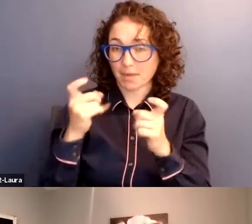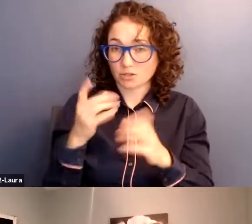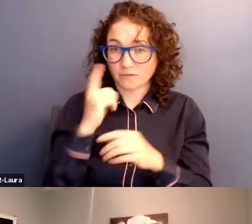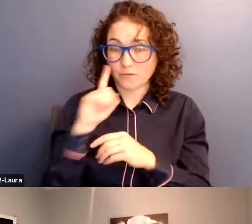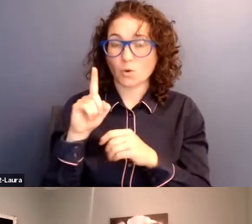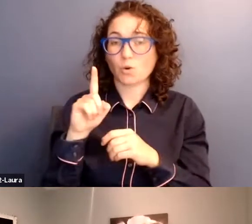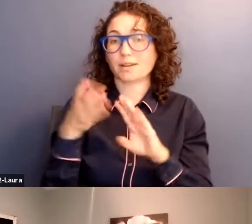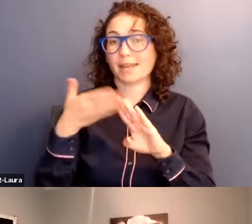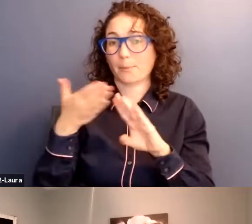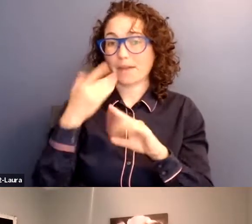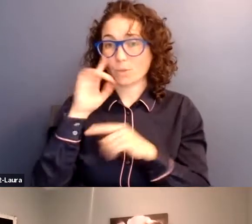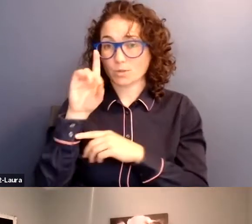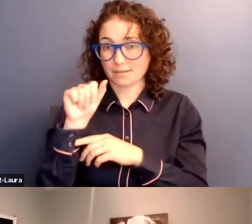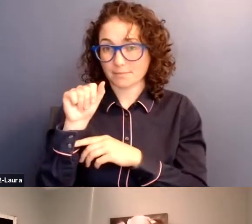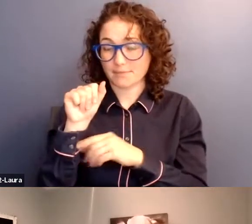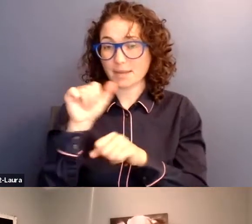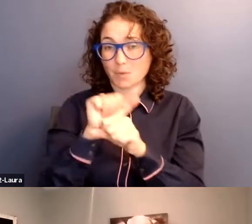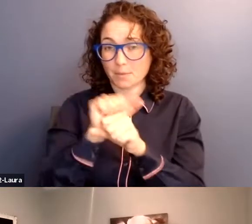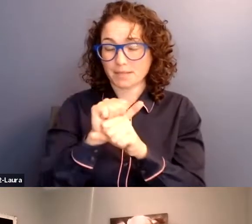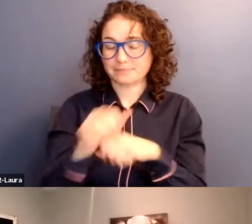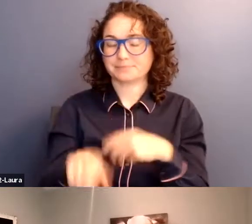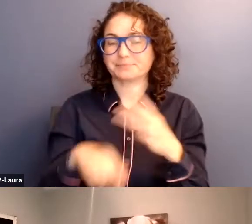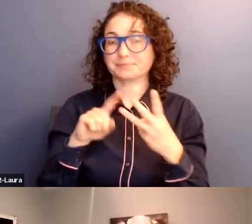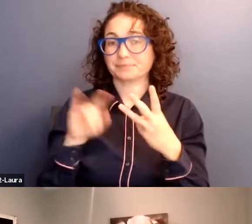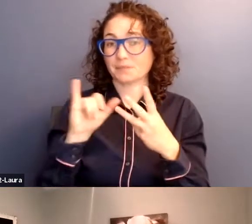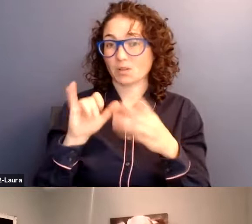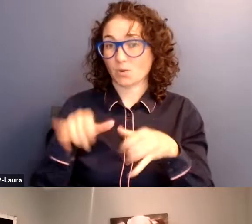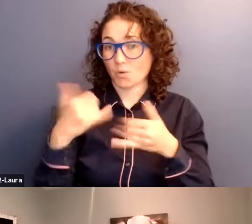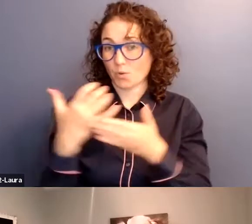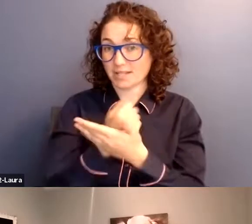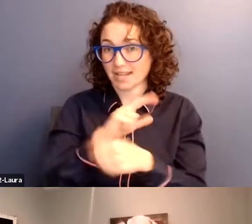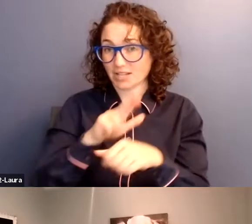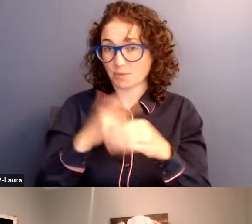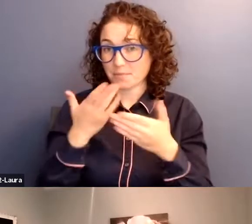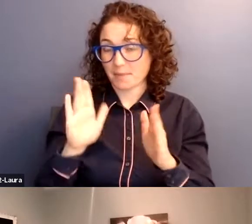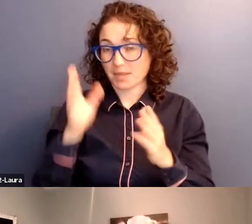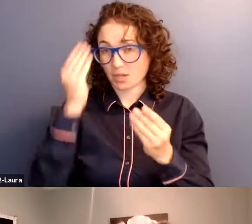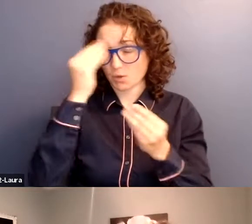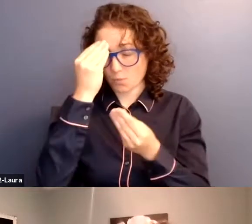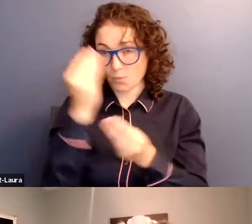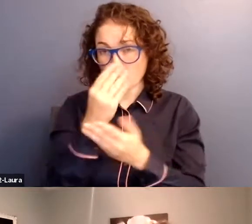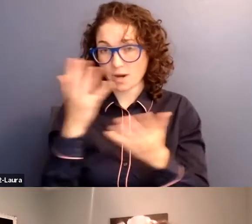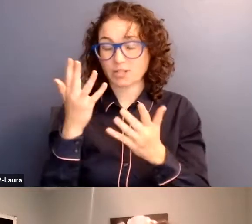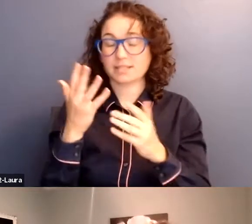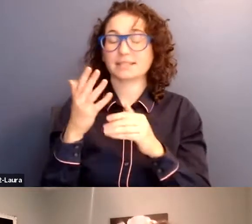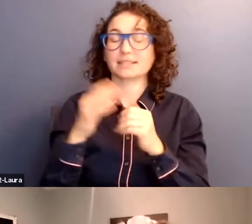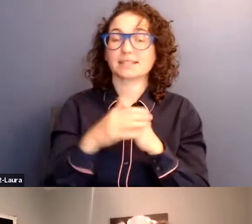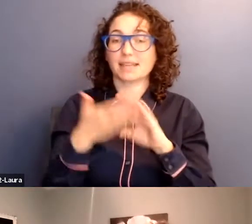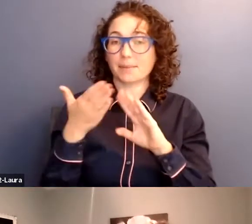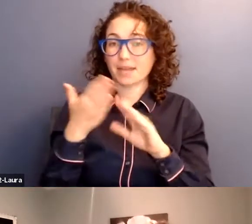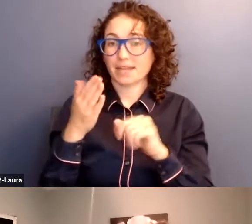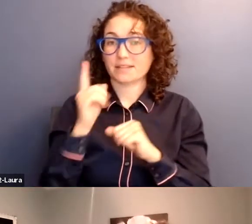for Disability Employment, an award-winning national public awareness campaign, and senior sensory